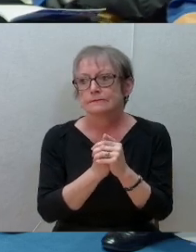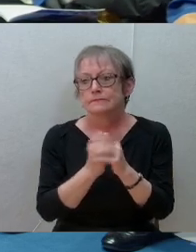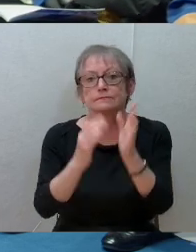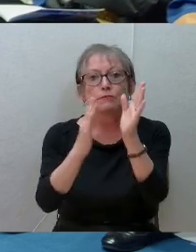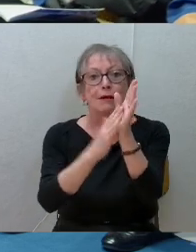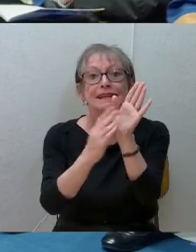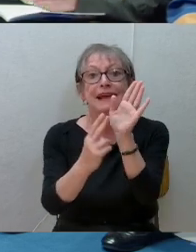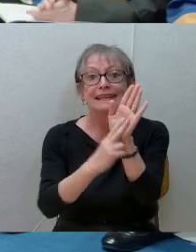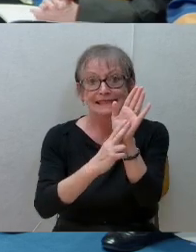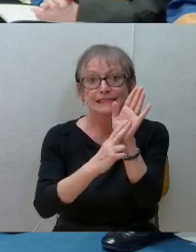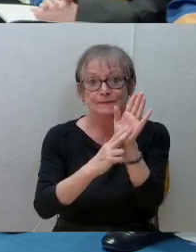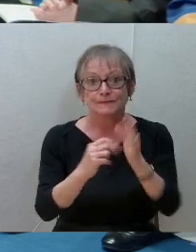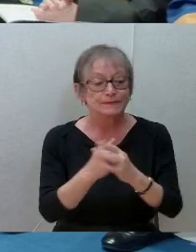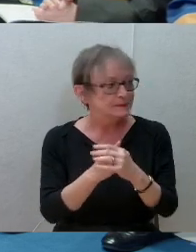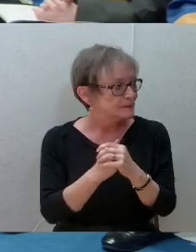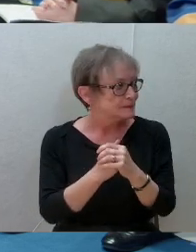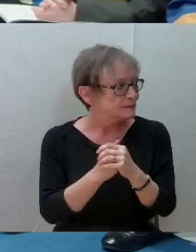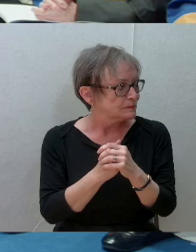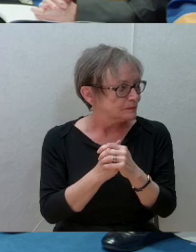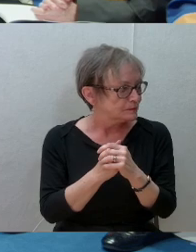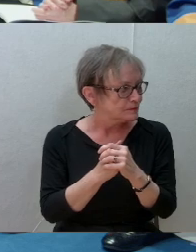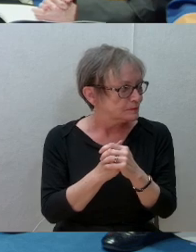Mohammed Naeem.